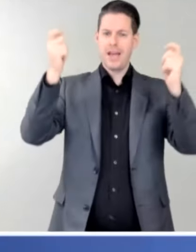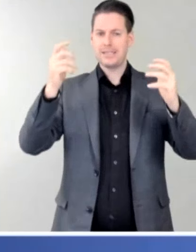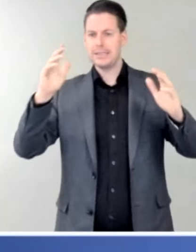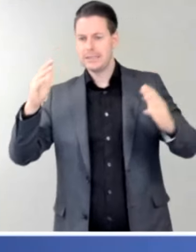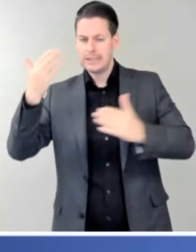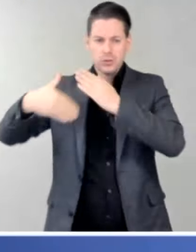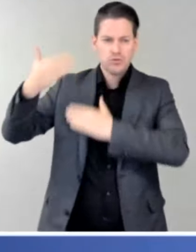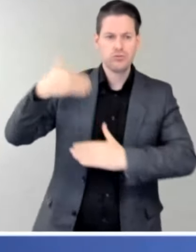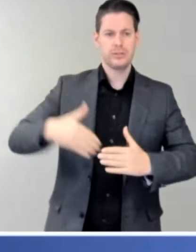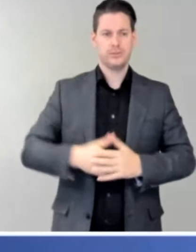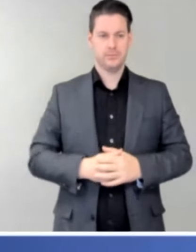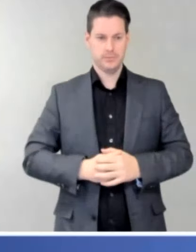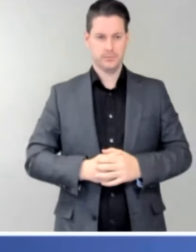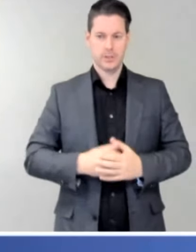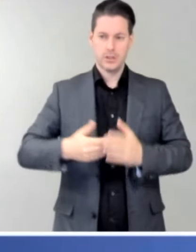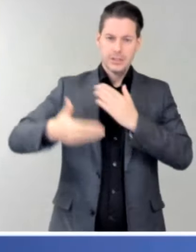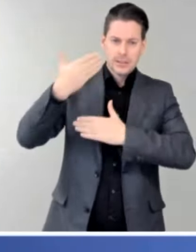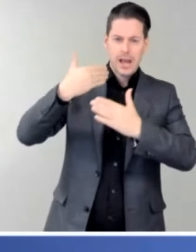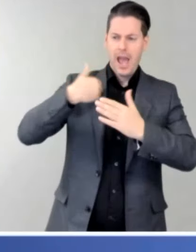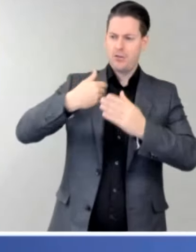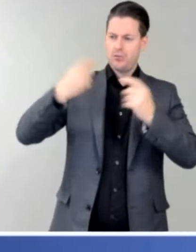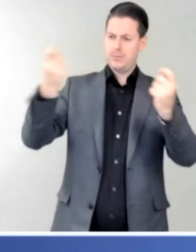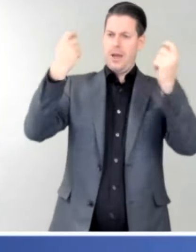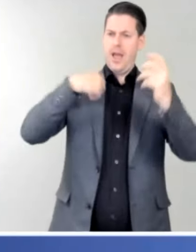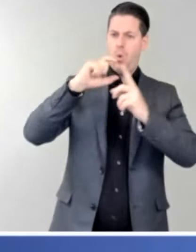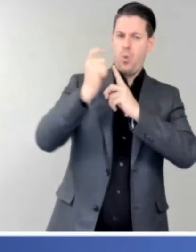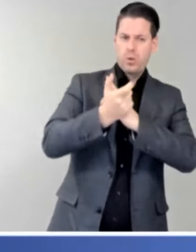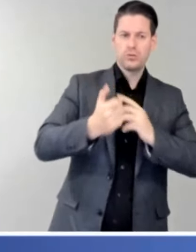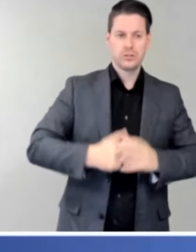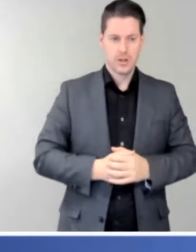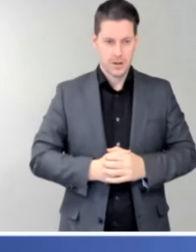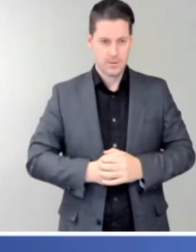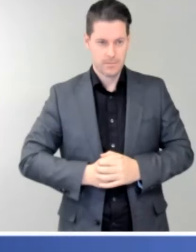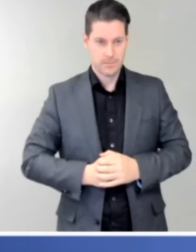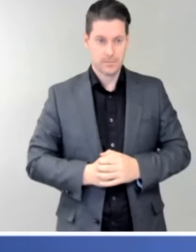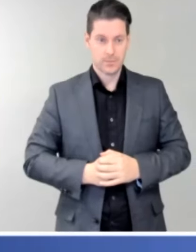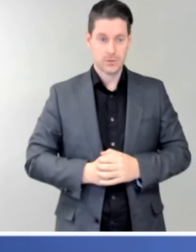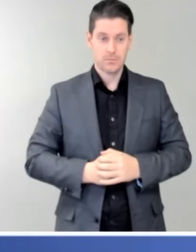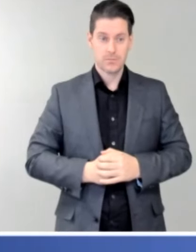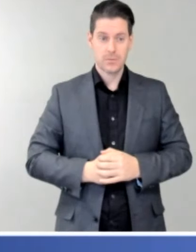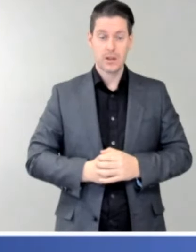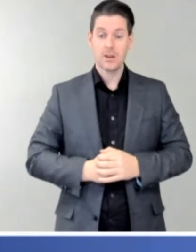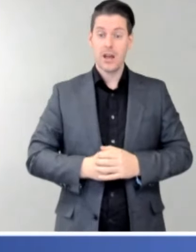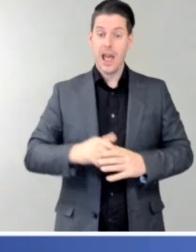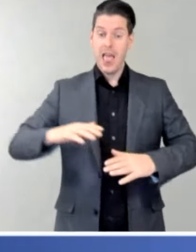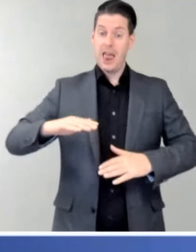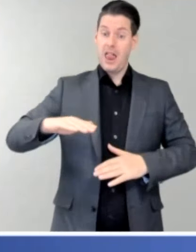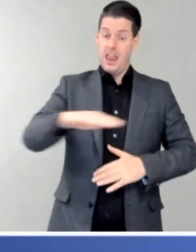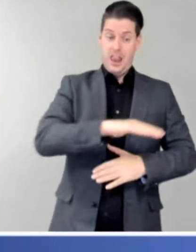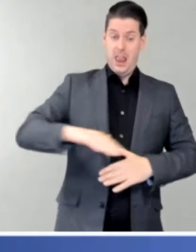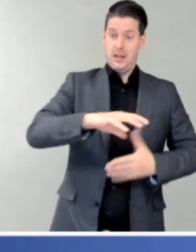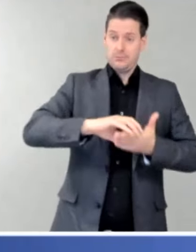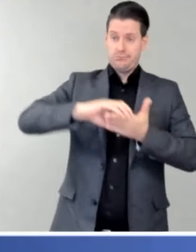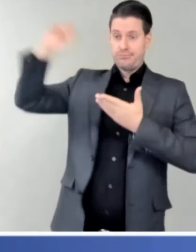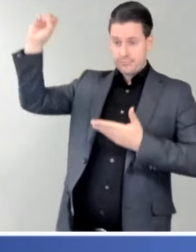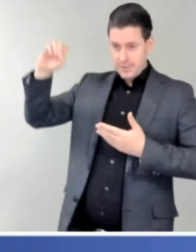our unique history and to gain understanding that our land is our heritage and how loss of the lands has disconnected so many Aboriginal people from their spiritual links,